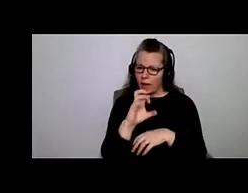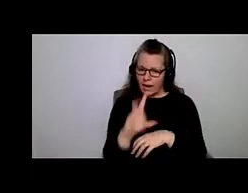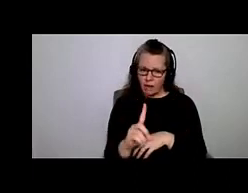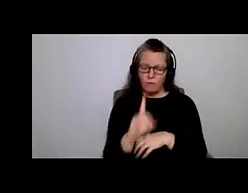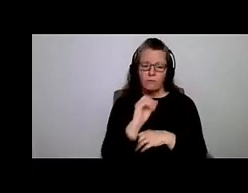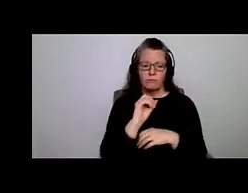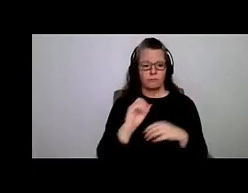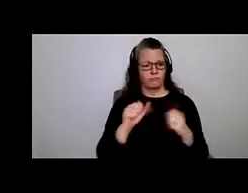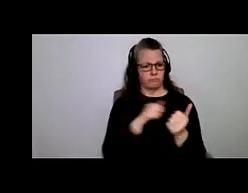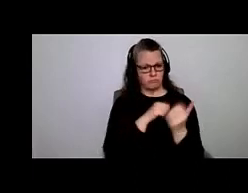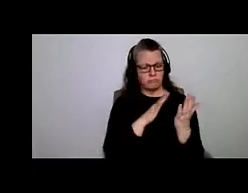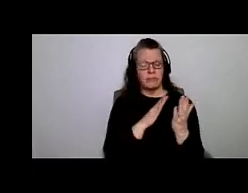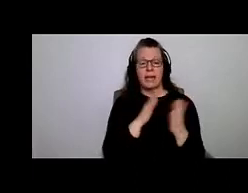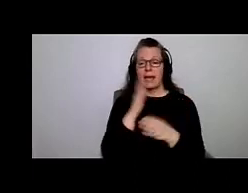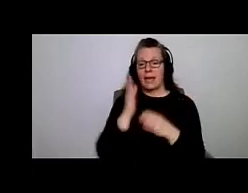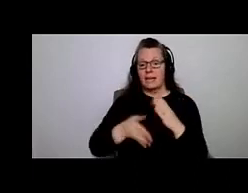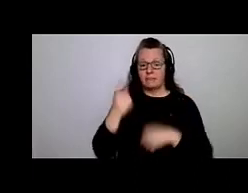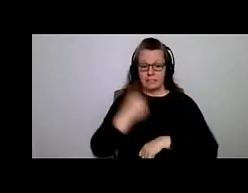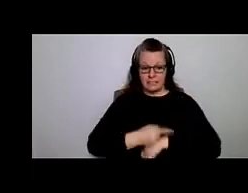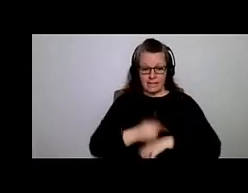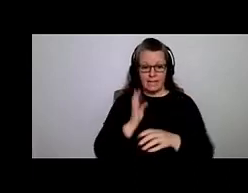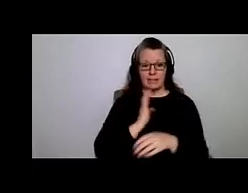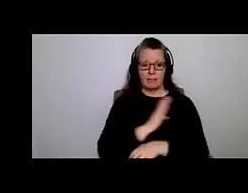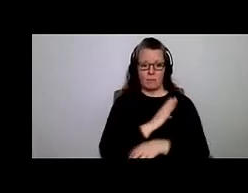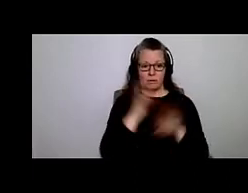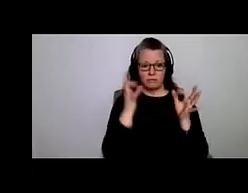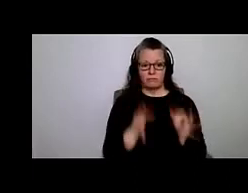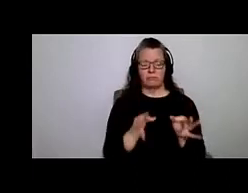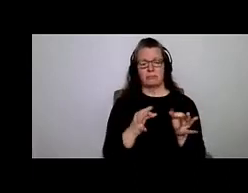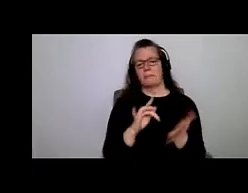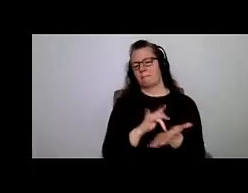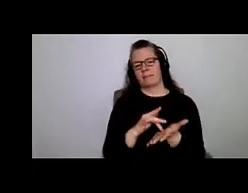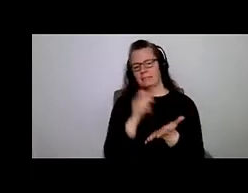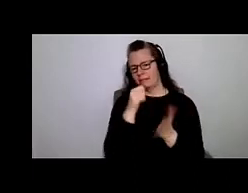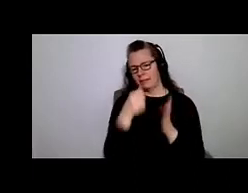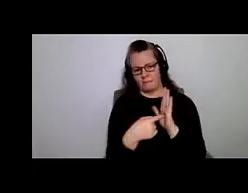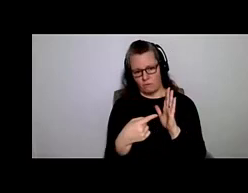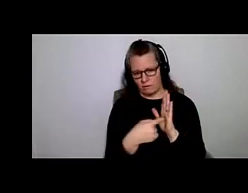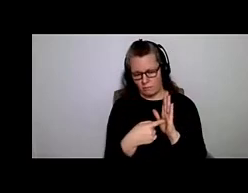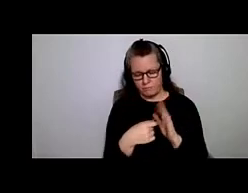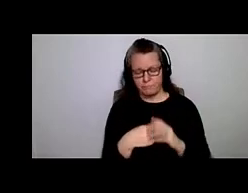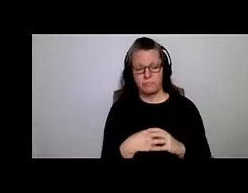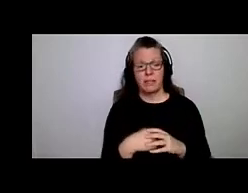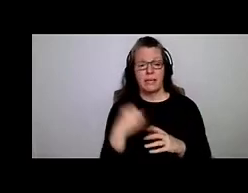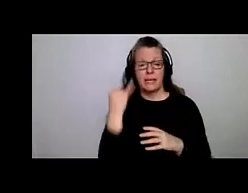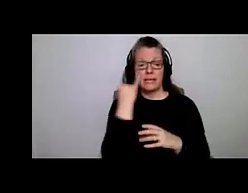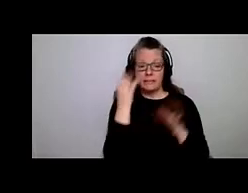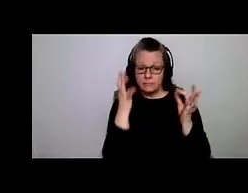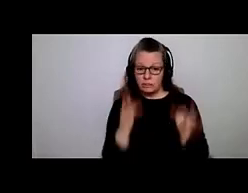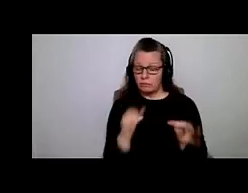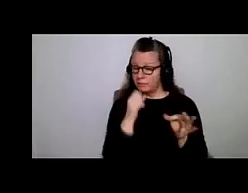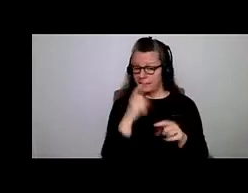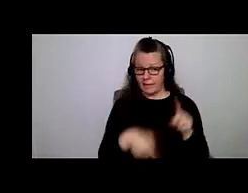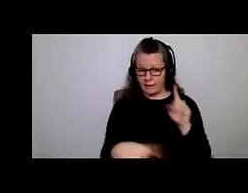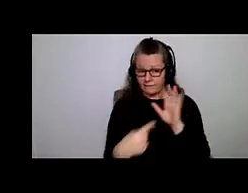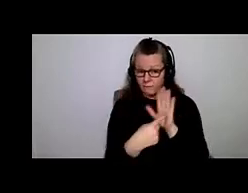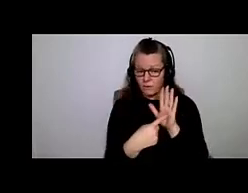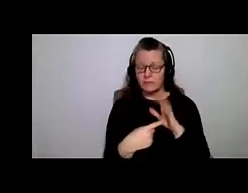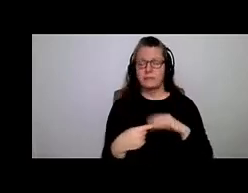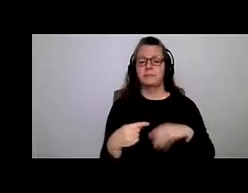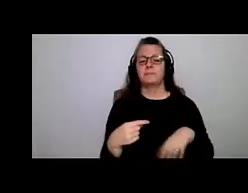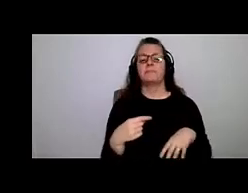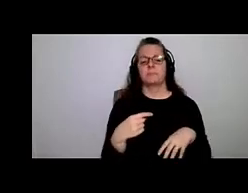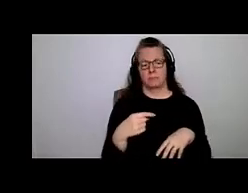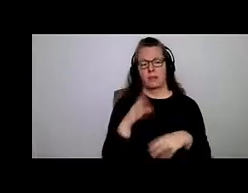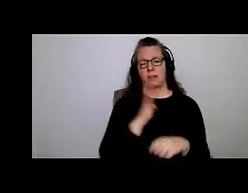the board may determine that a prescription drug is unaffordable. If the board determines that a prescription drug is unaffordable, the